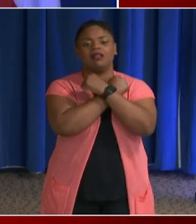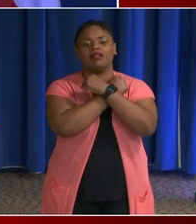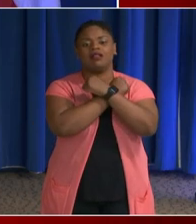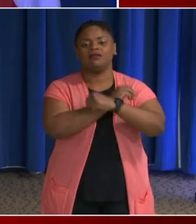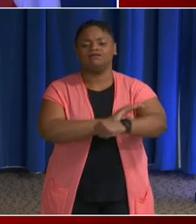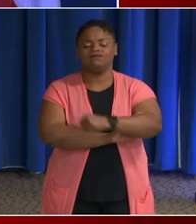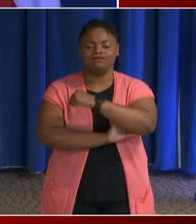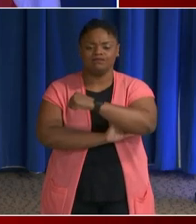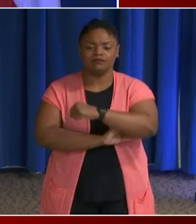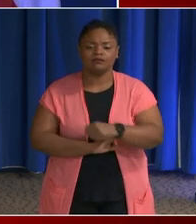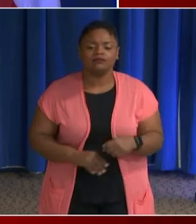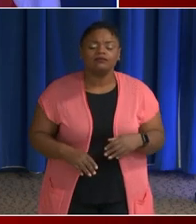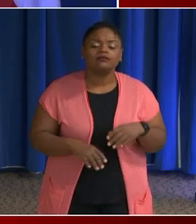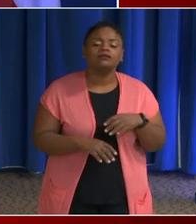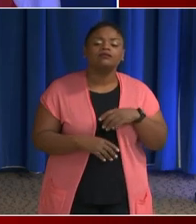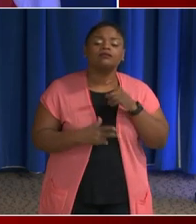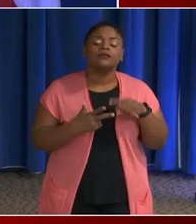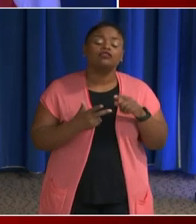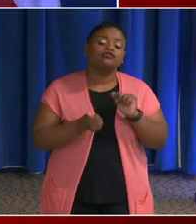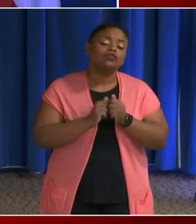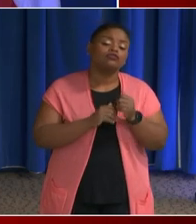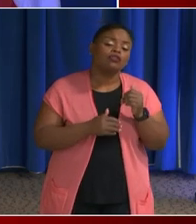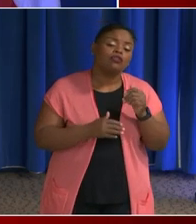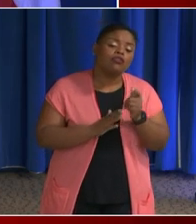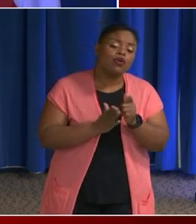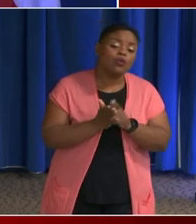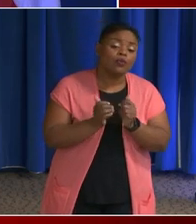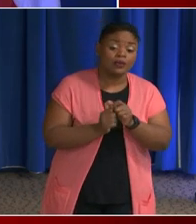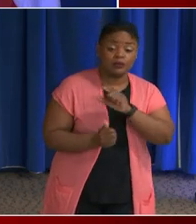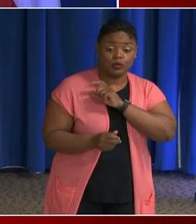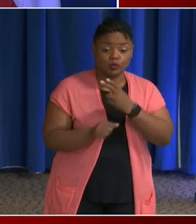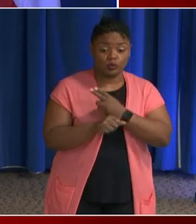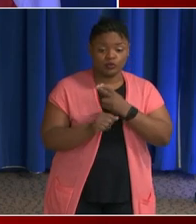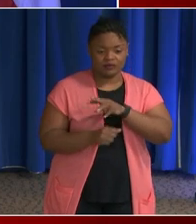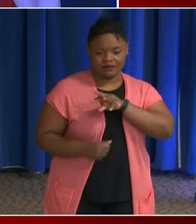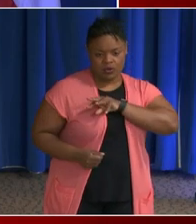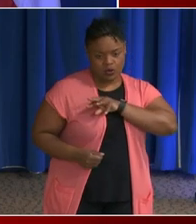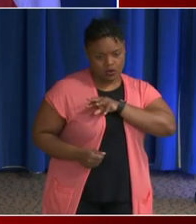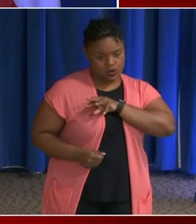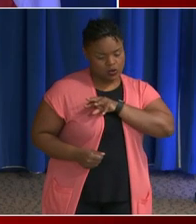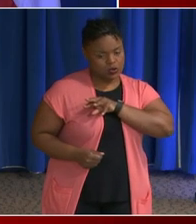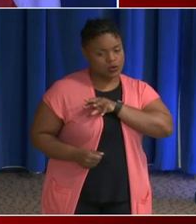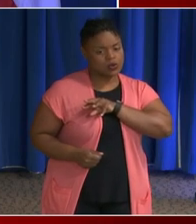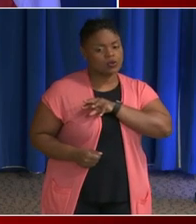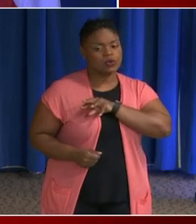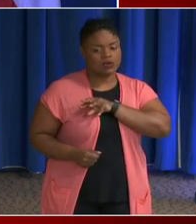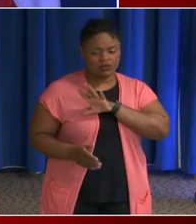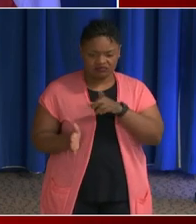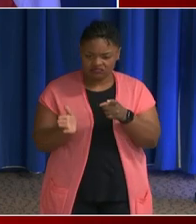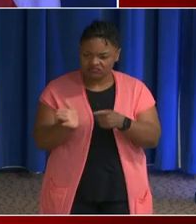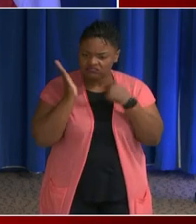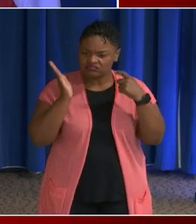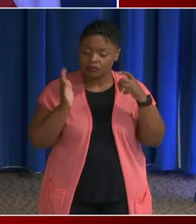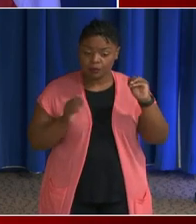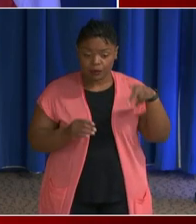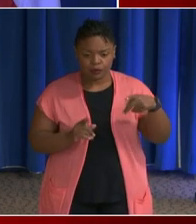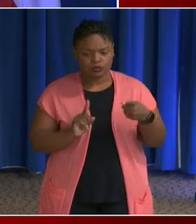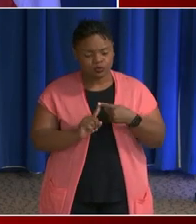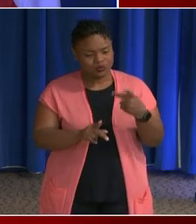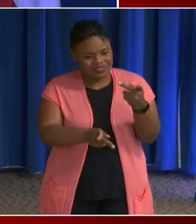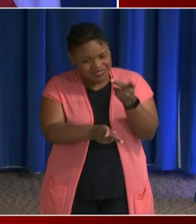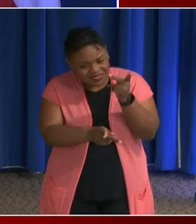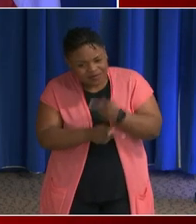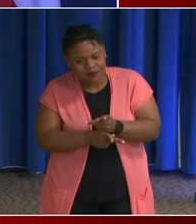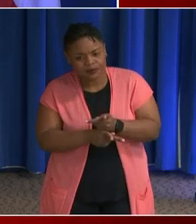to body-worn camera video recordings, for instance, requiring MPD to preserve body-worn camera